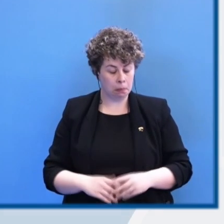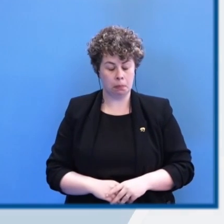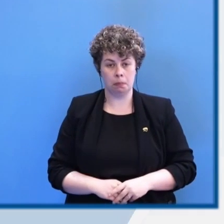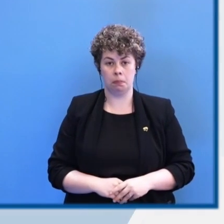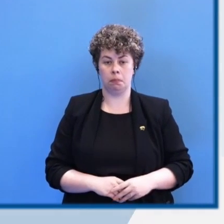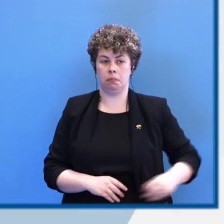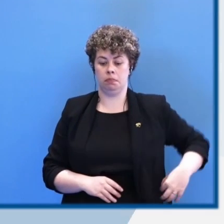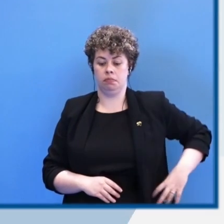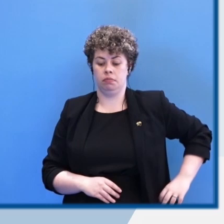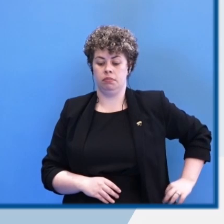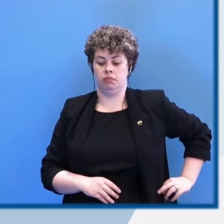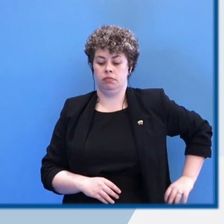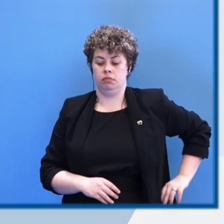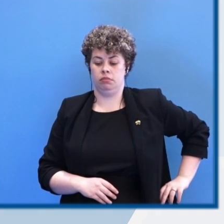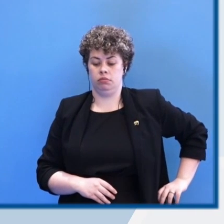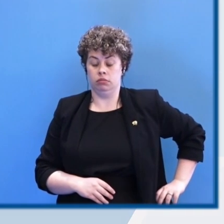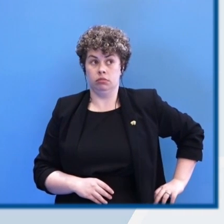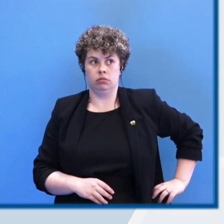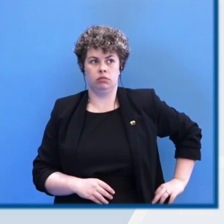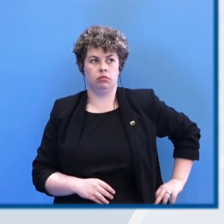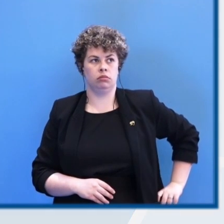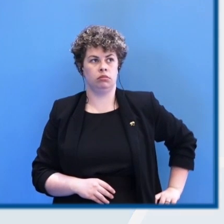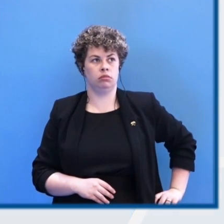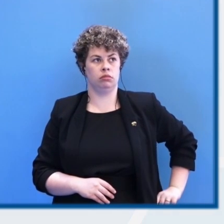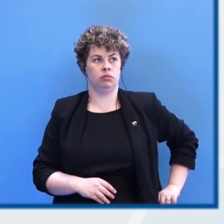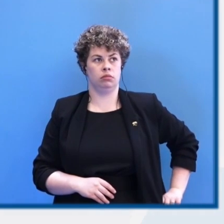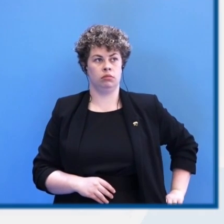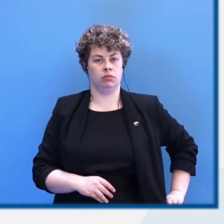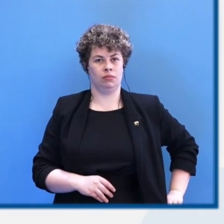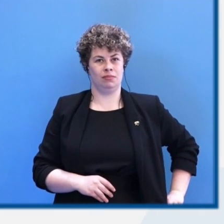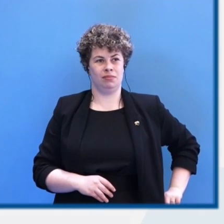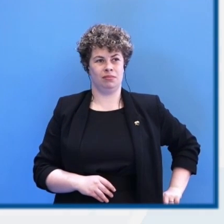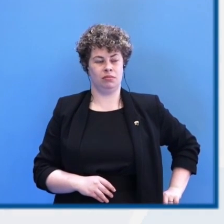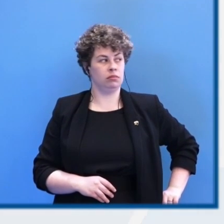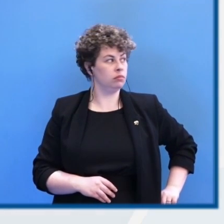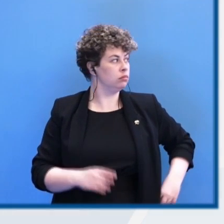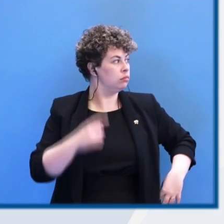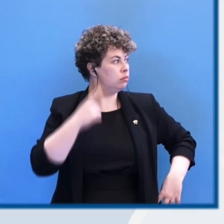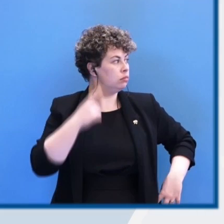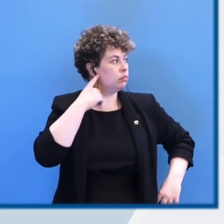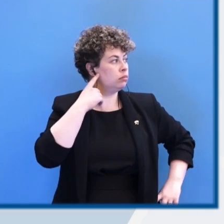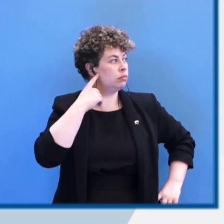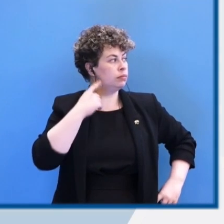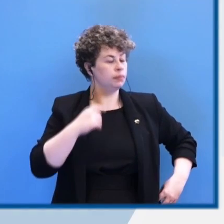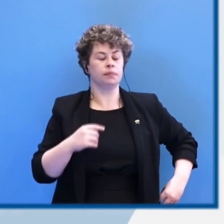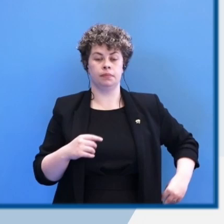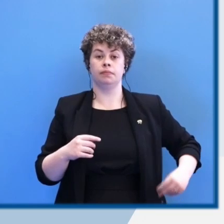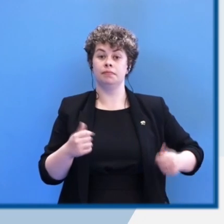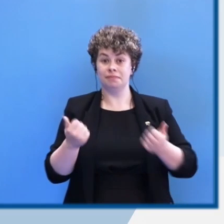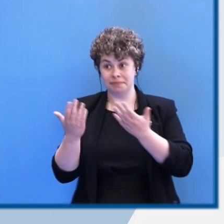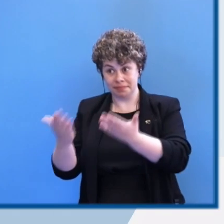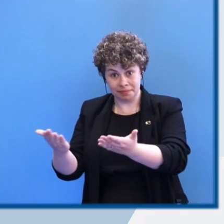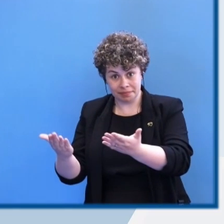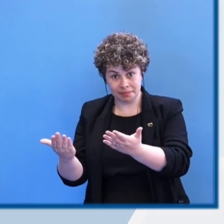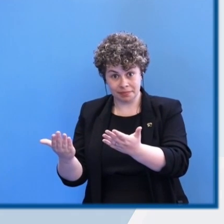Can you hear me? Seems that we may not. Yes, we can hear you, Peter. Please go ahead. Did you hear the question? Yes, I did.